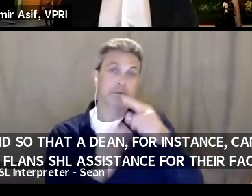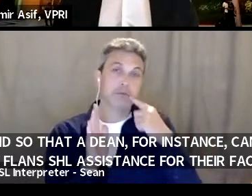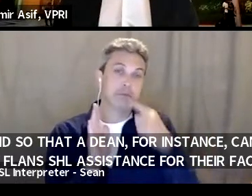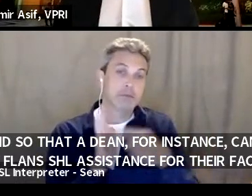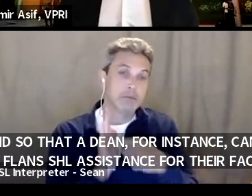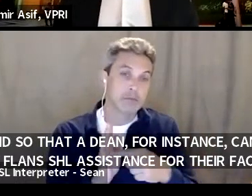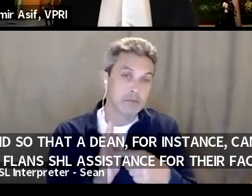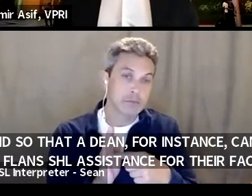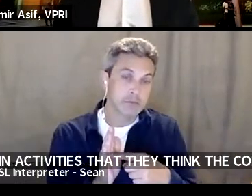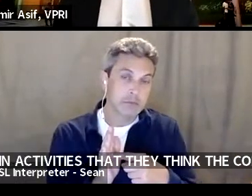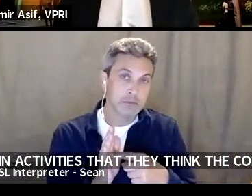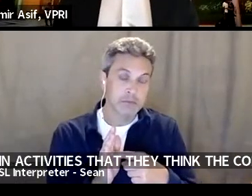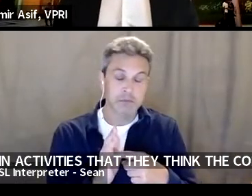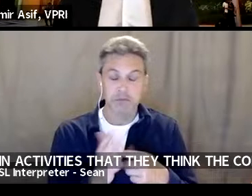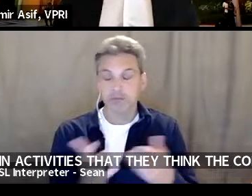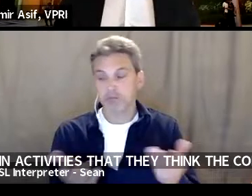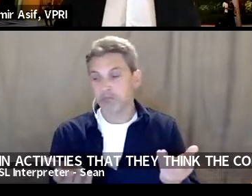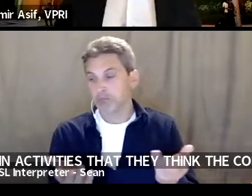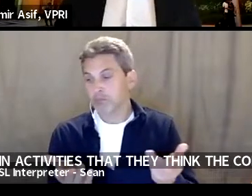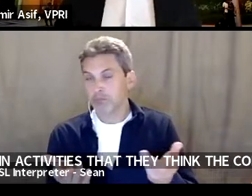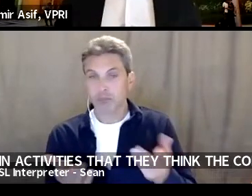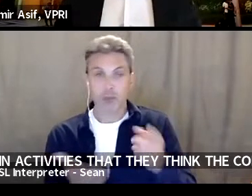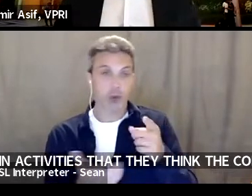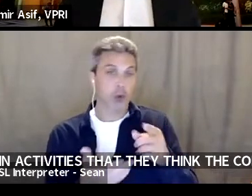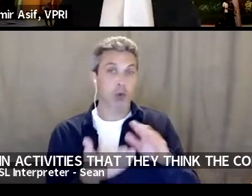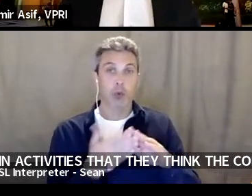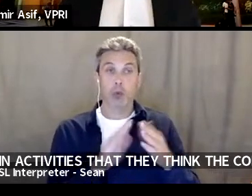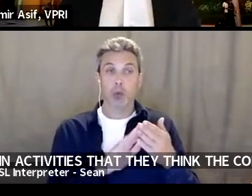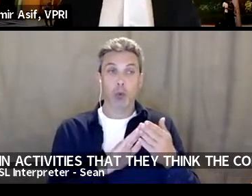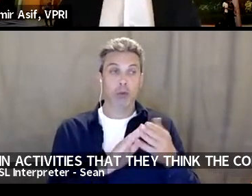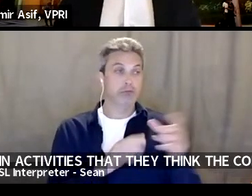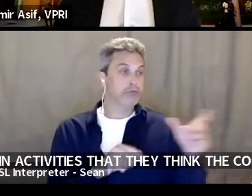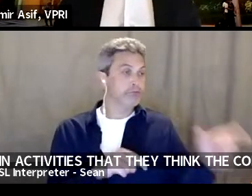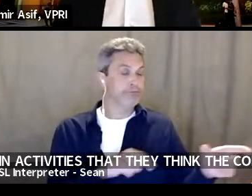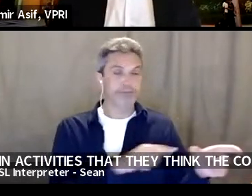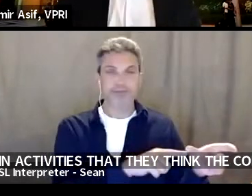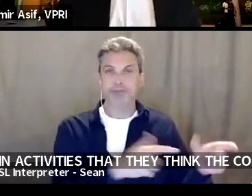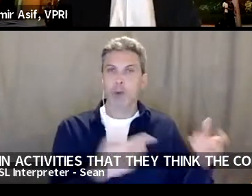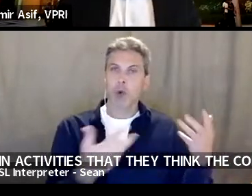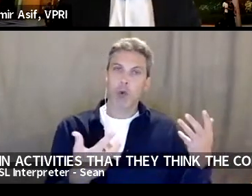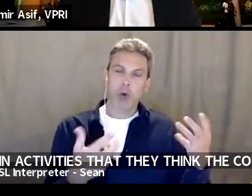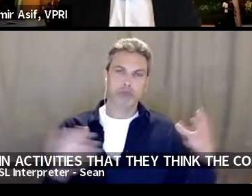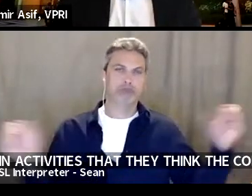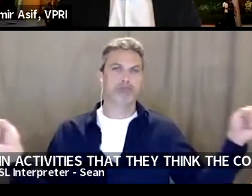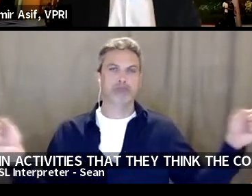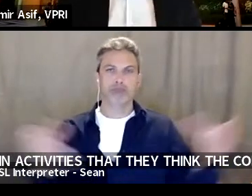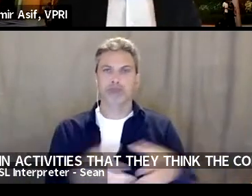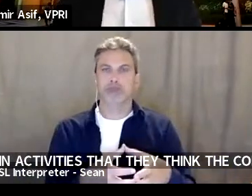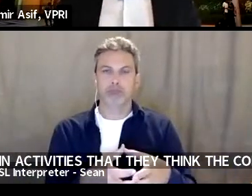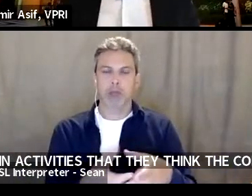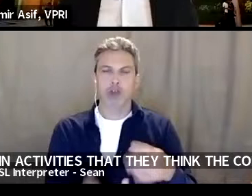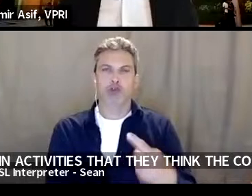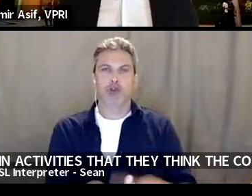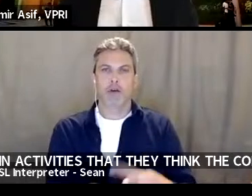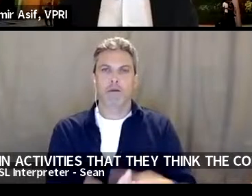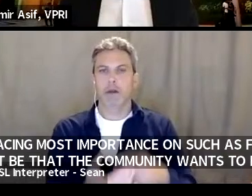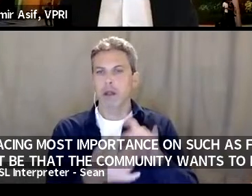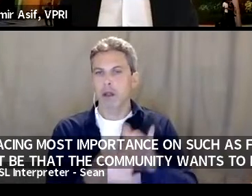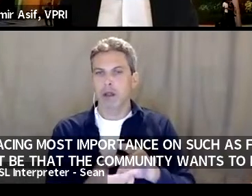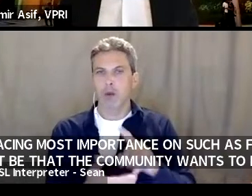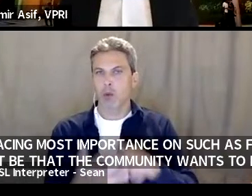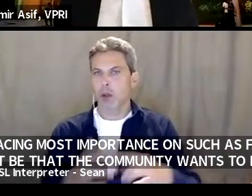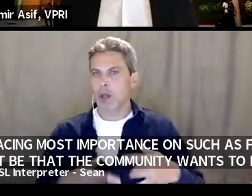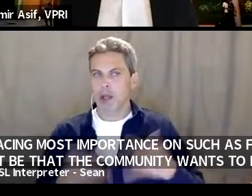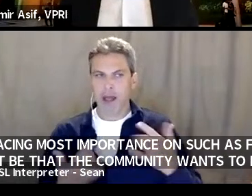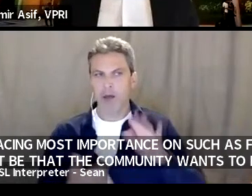for instance, it might be that the community wants to have a facilitated conversation about what has been going on in the